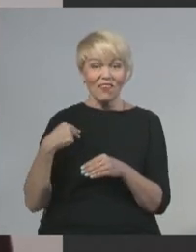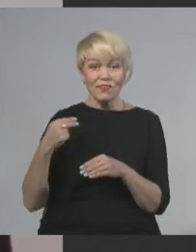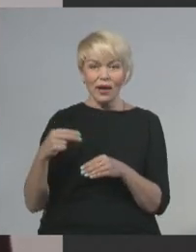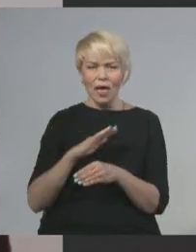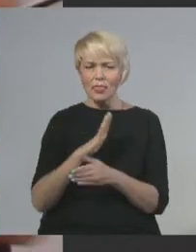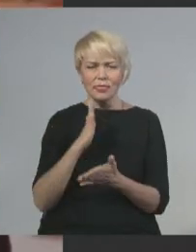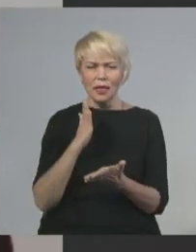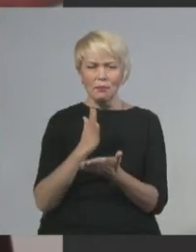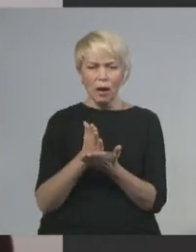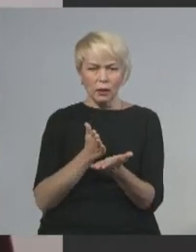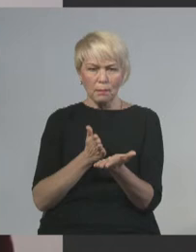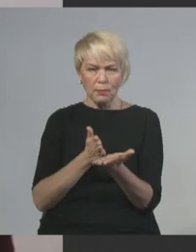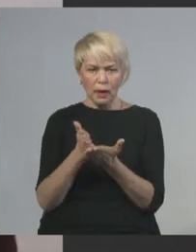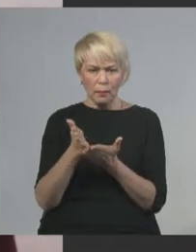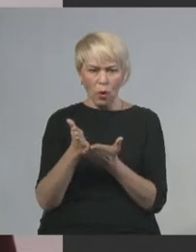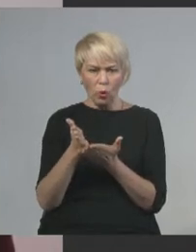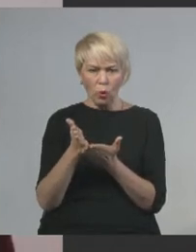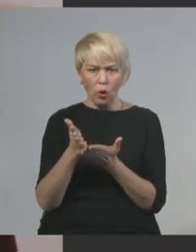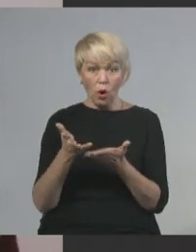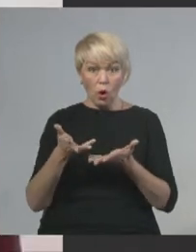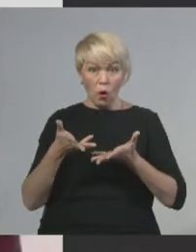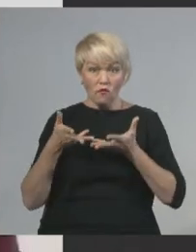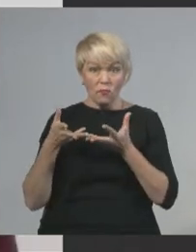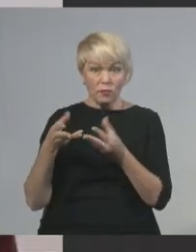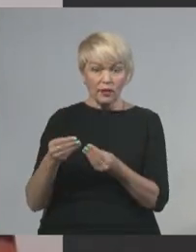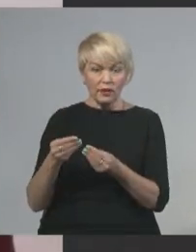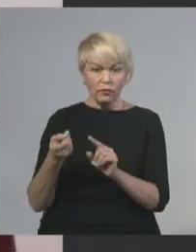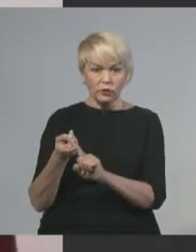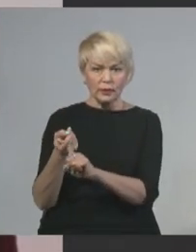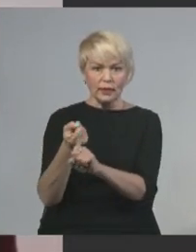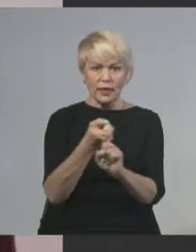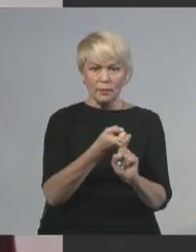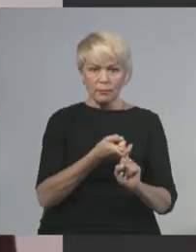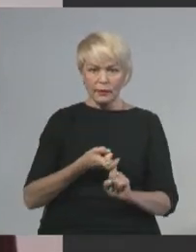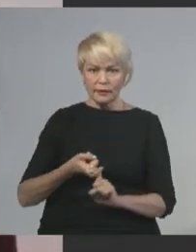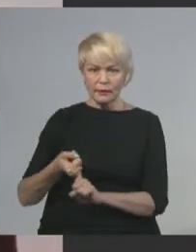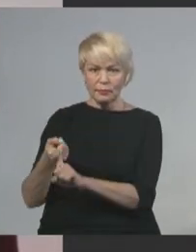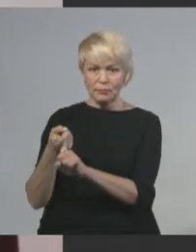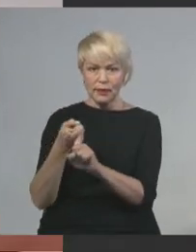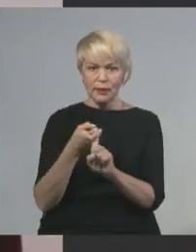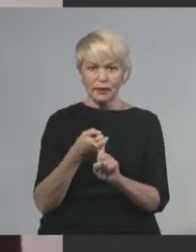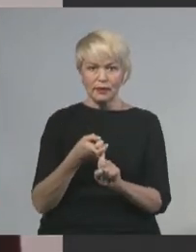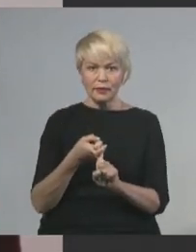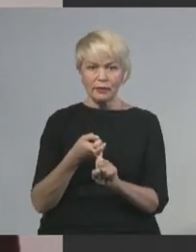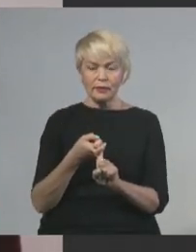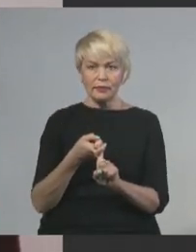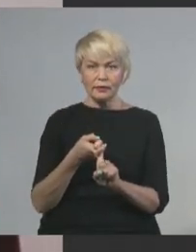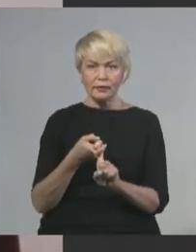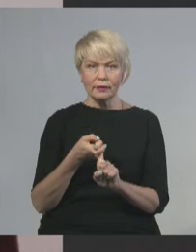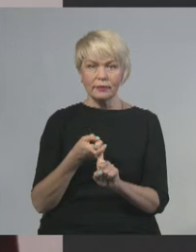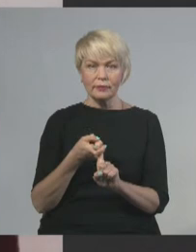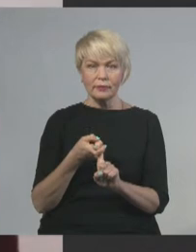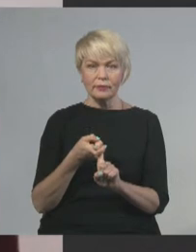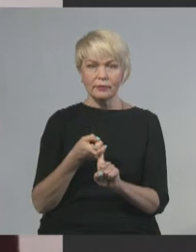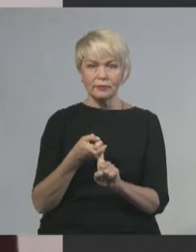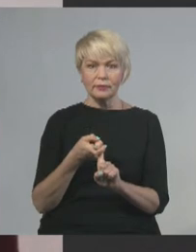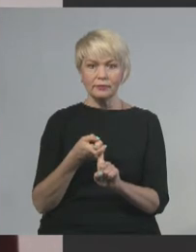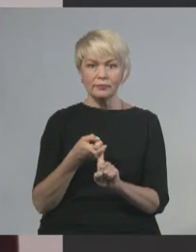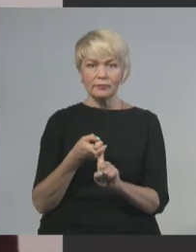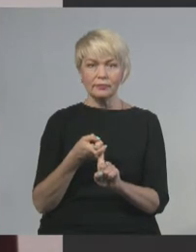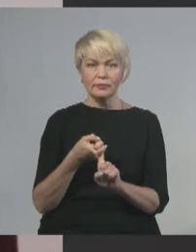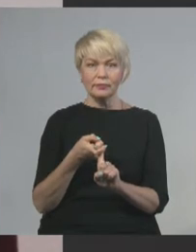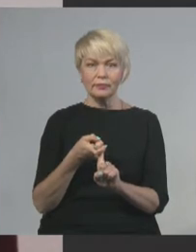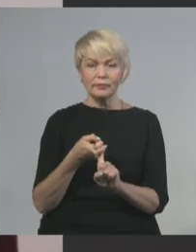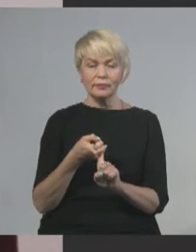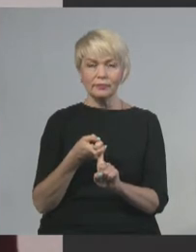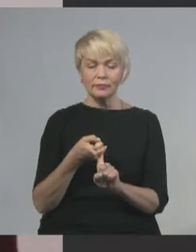big cities or in clutters like uh in special part of the countries where the the terrorists